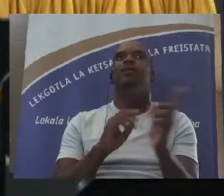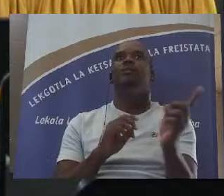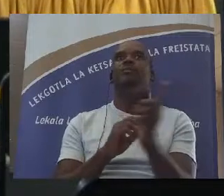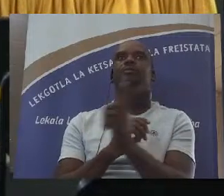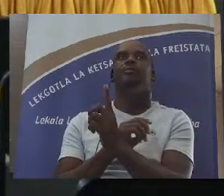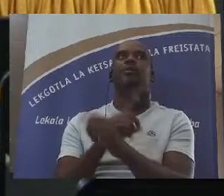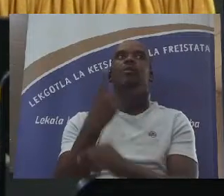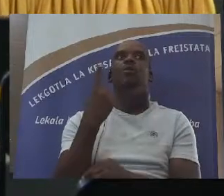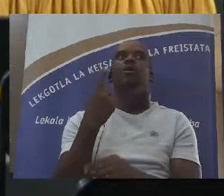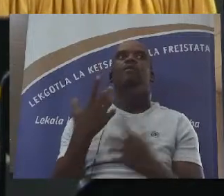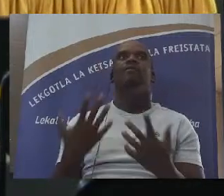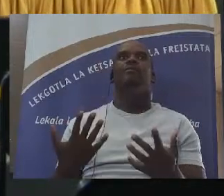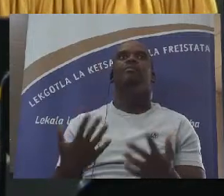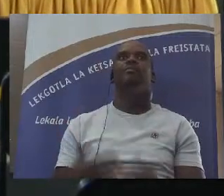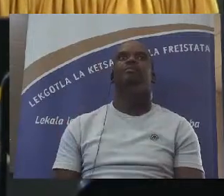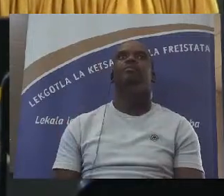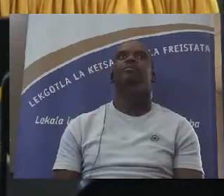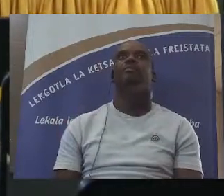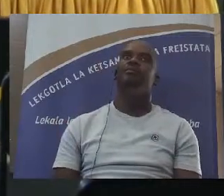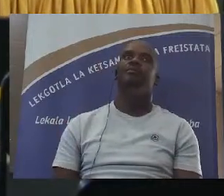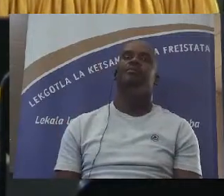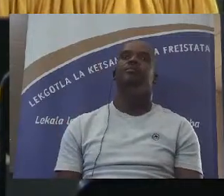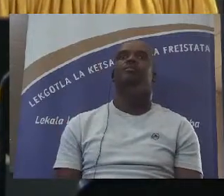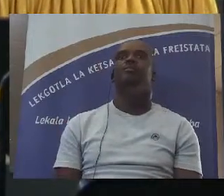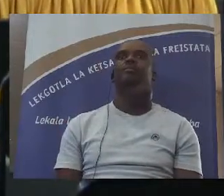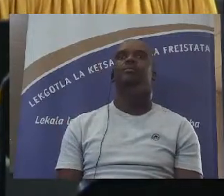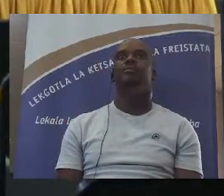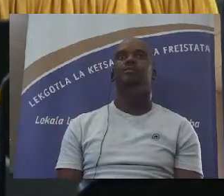Ke ana fela. All right.